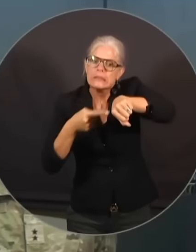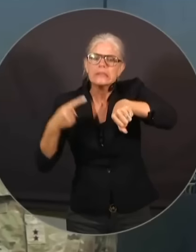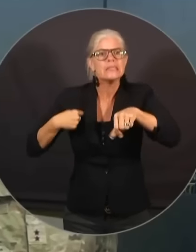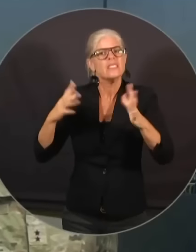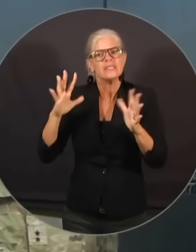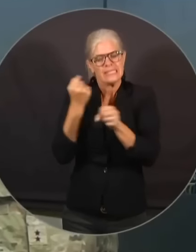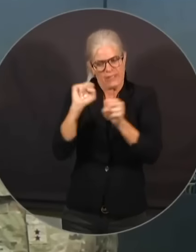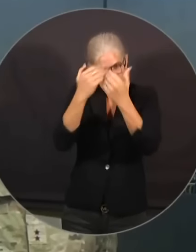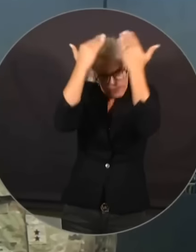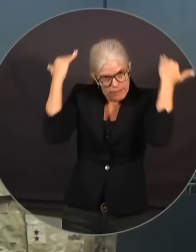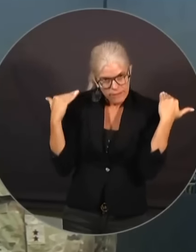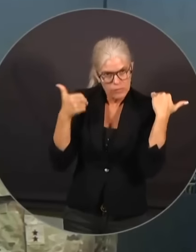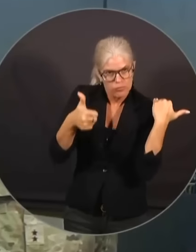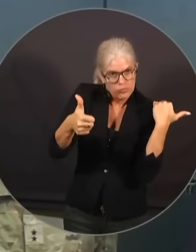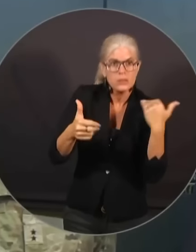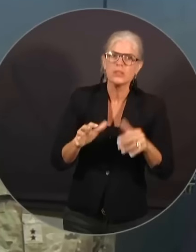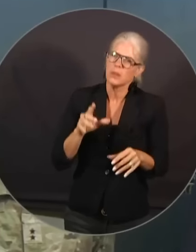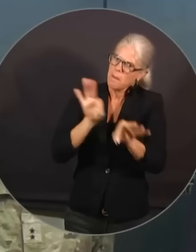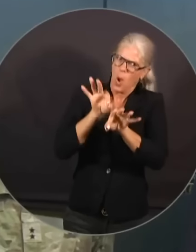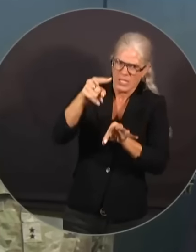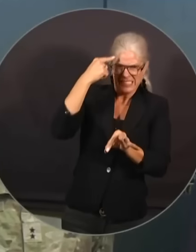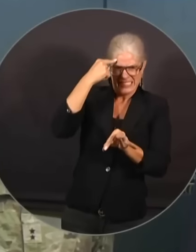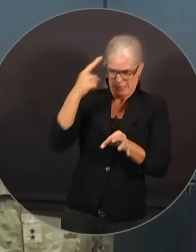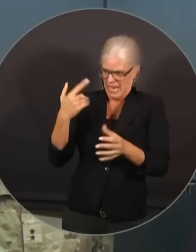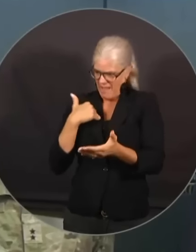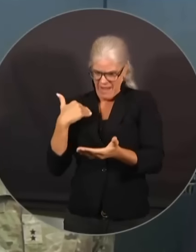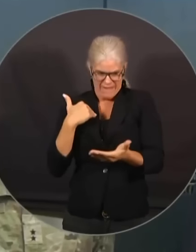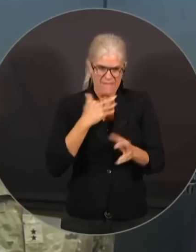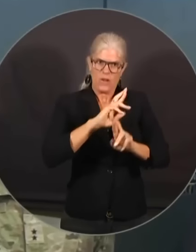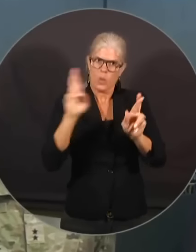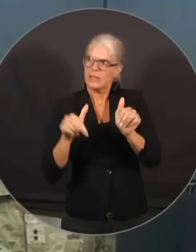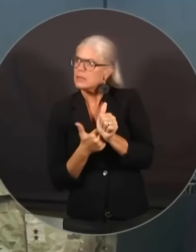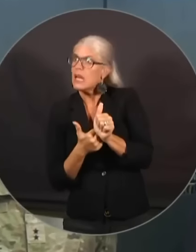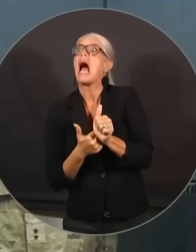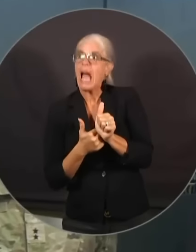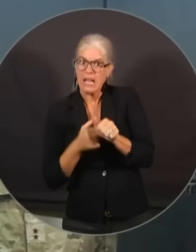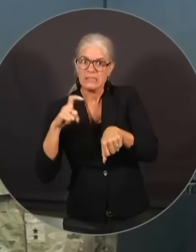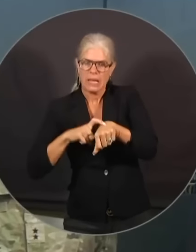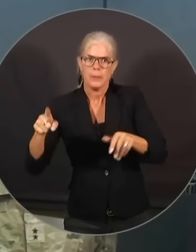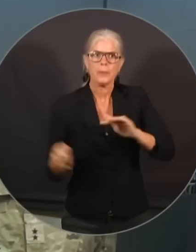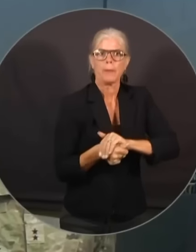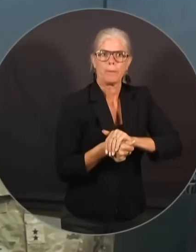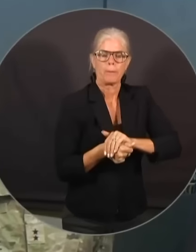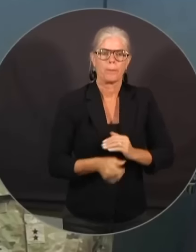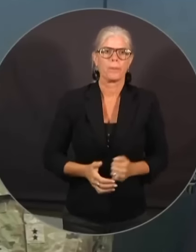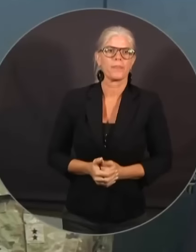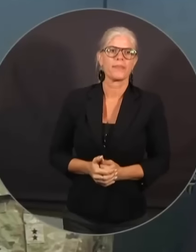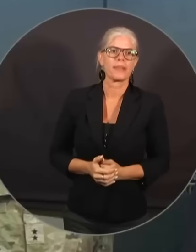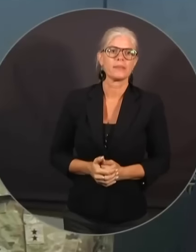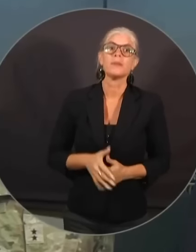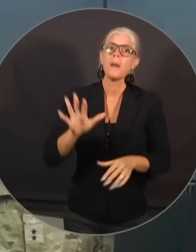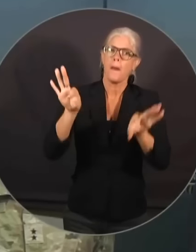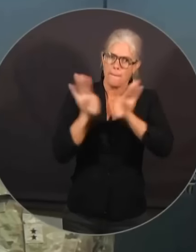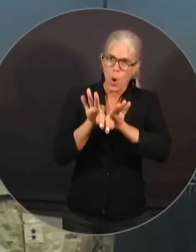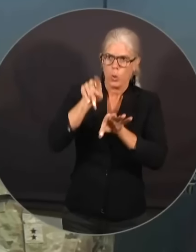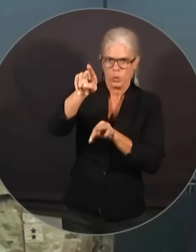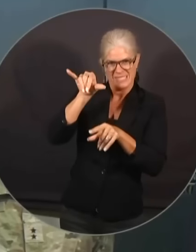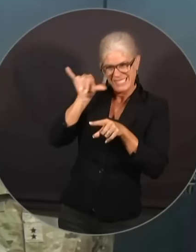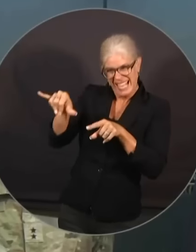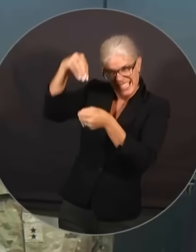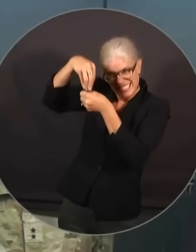Again, just do the best you can with what you have right there in your home. Stay put until the storm passes. The governor's already talked